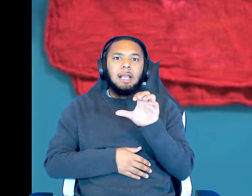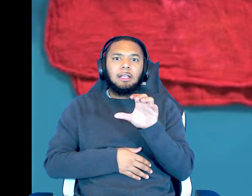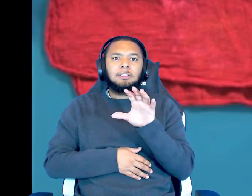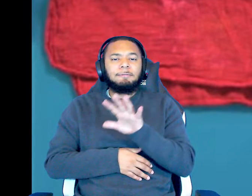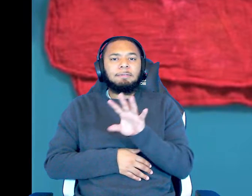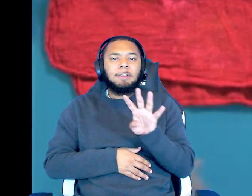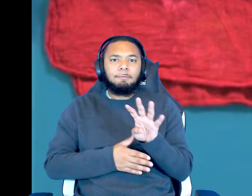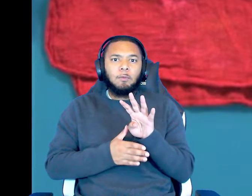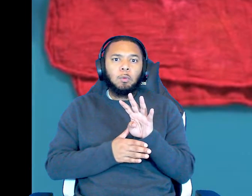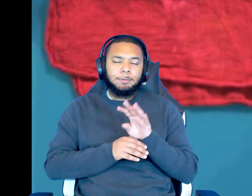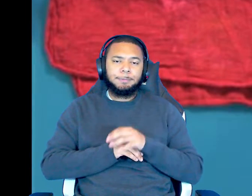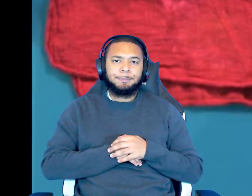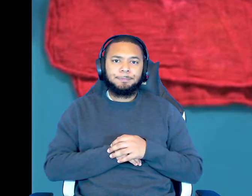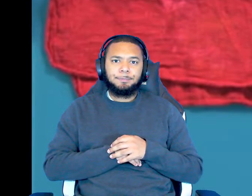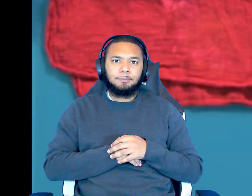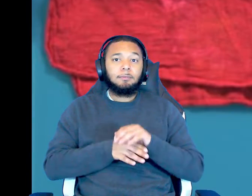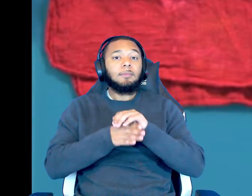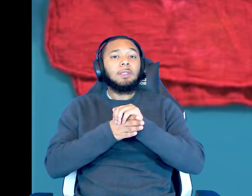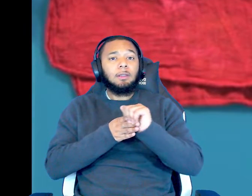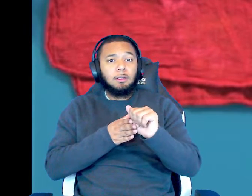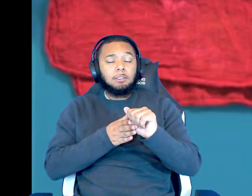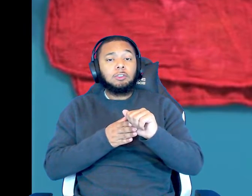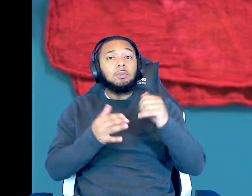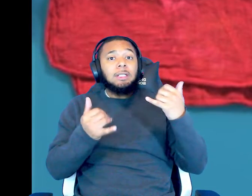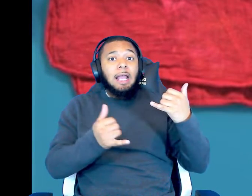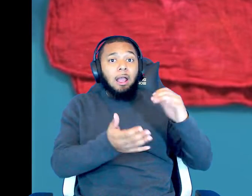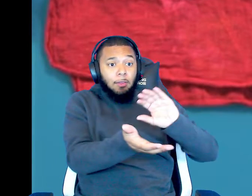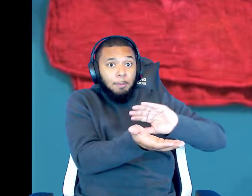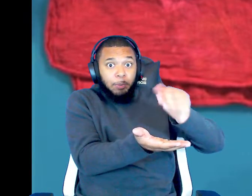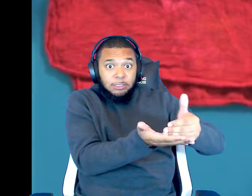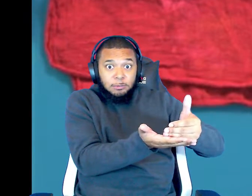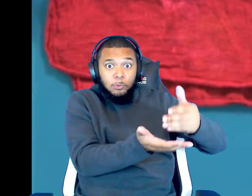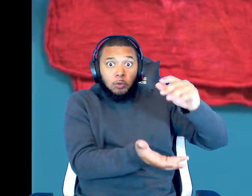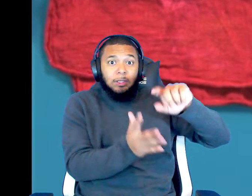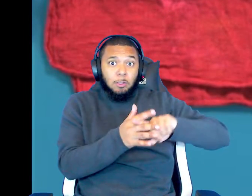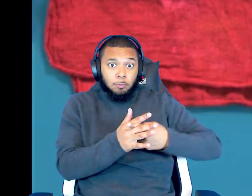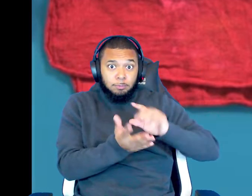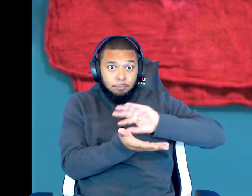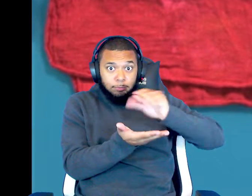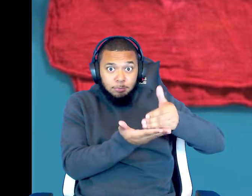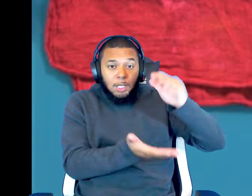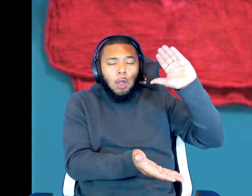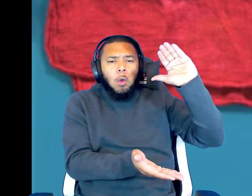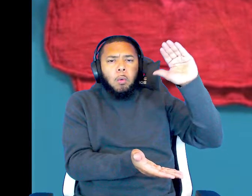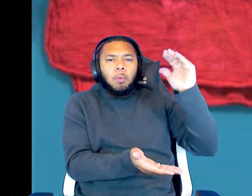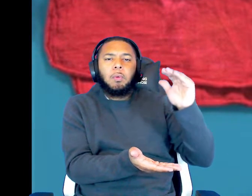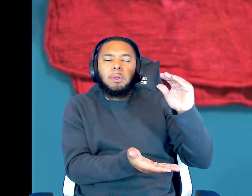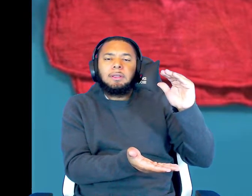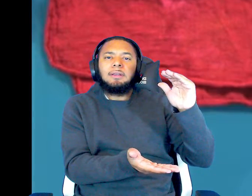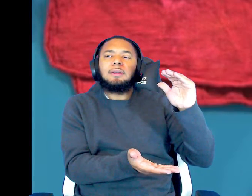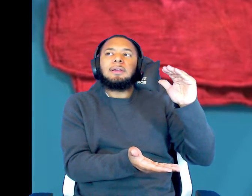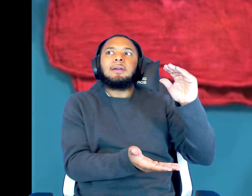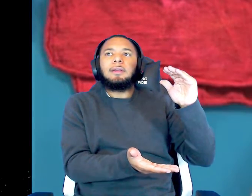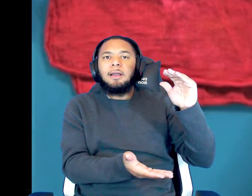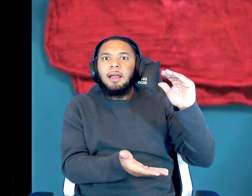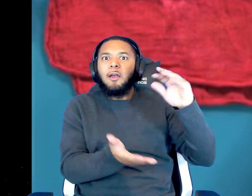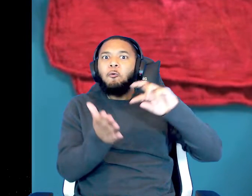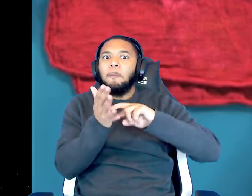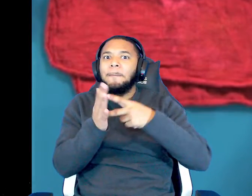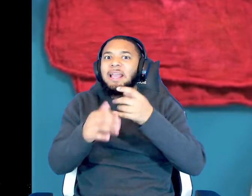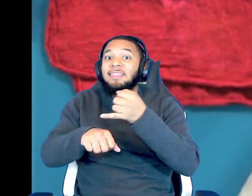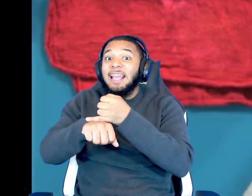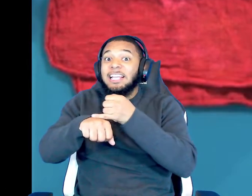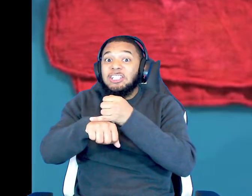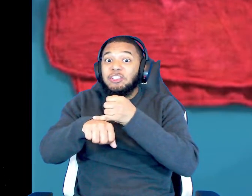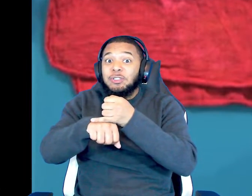$1,954 in principal. So the principal has decreased for the second payment, which means we're actually going to owe a